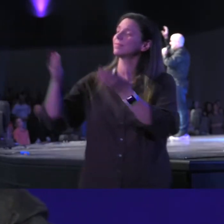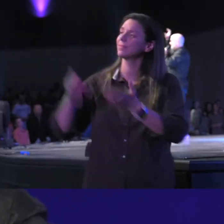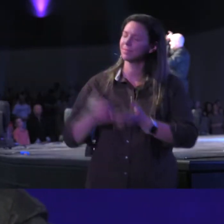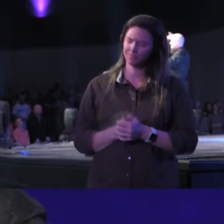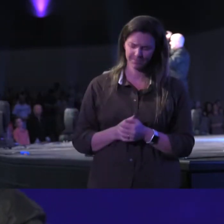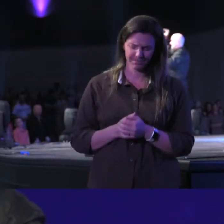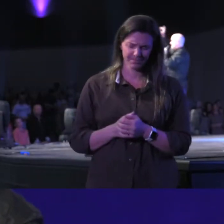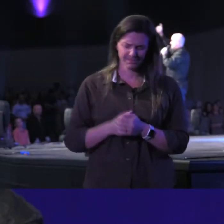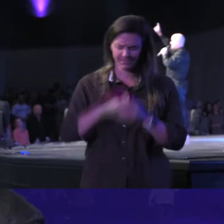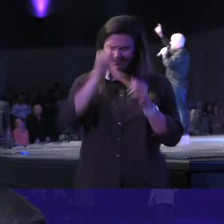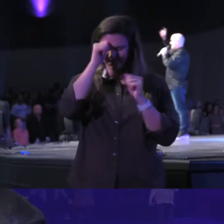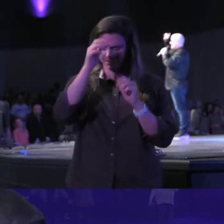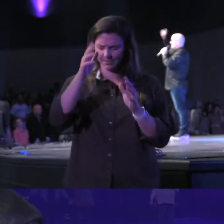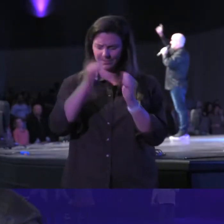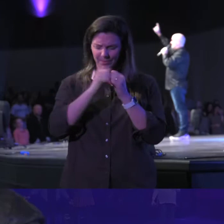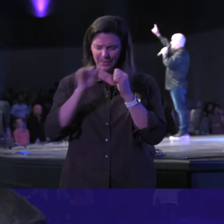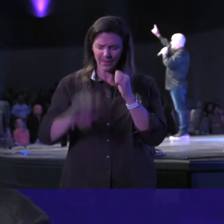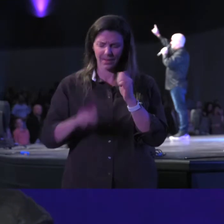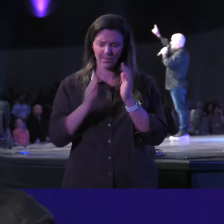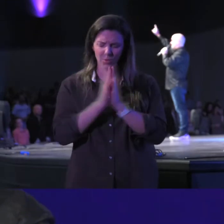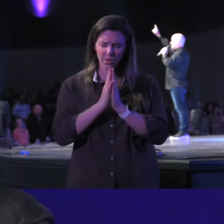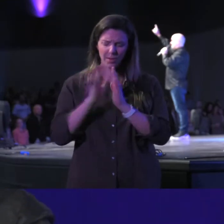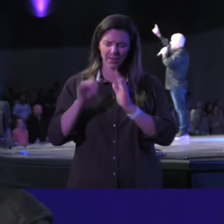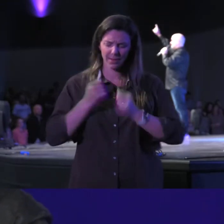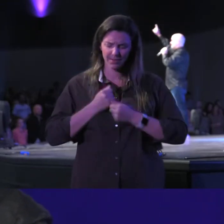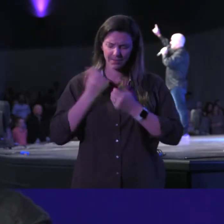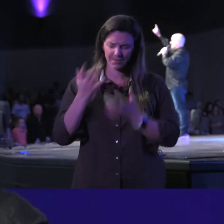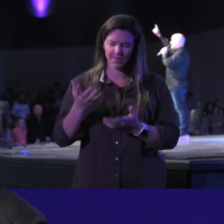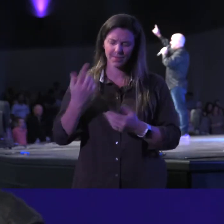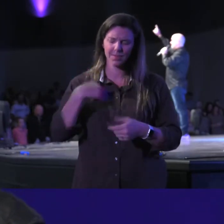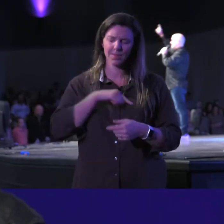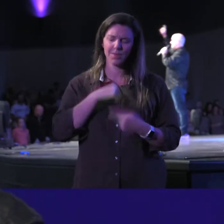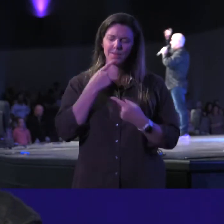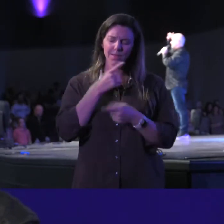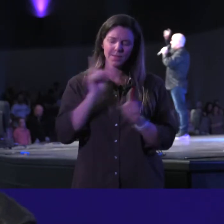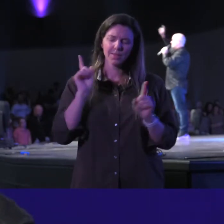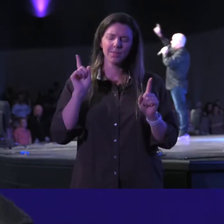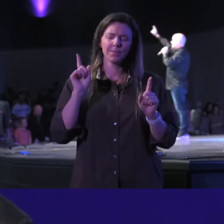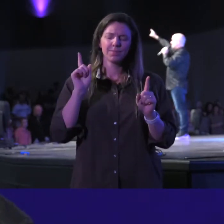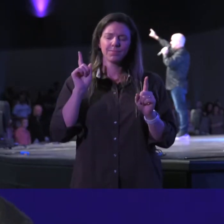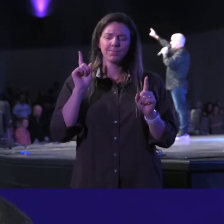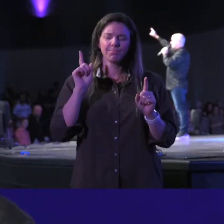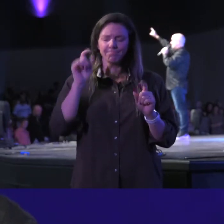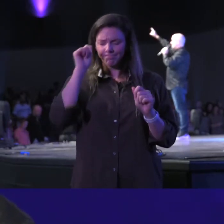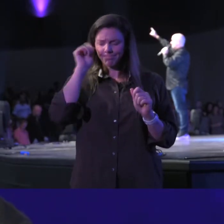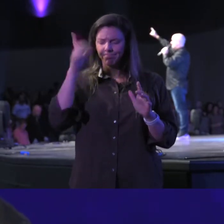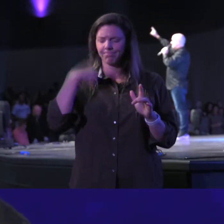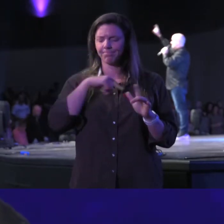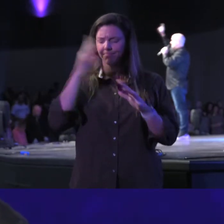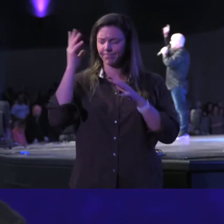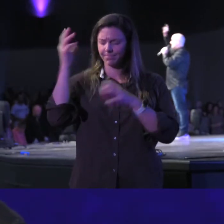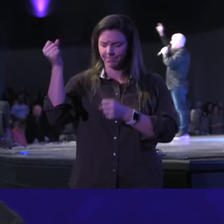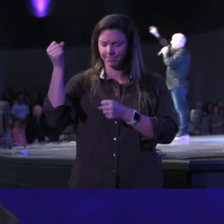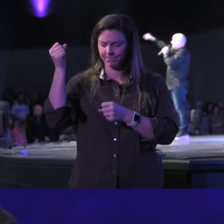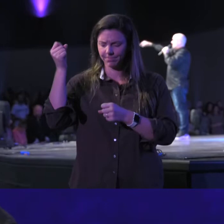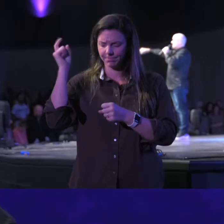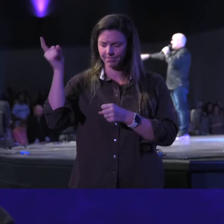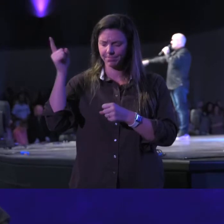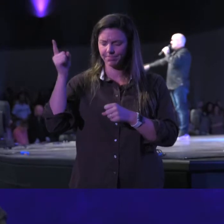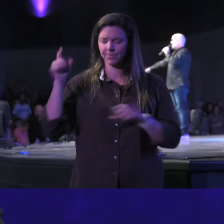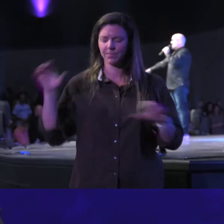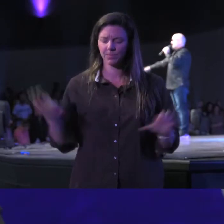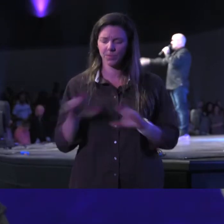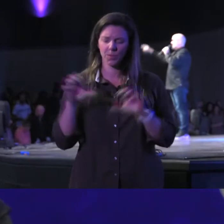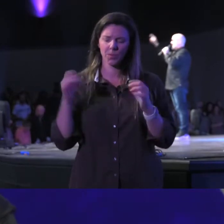And Father, it is with that prayer, that confession, that we say, Father, we trust you. Do now what